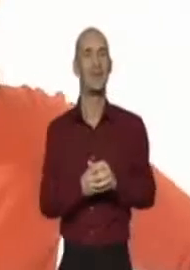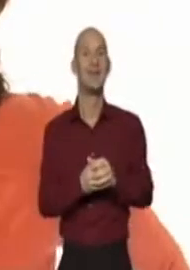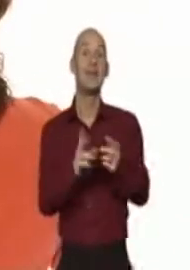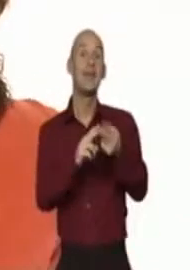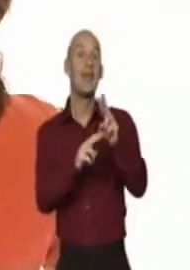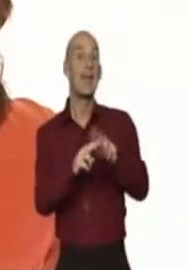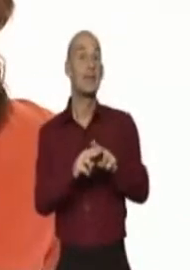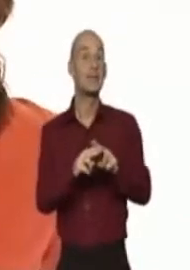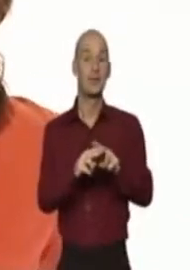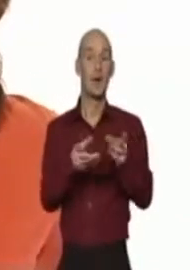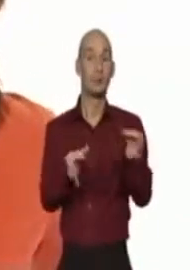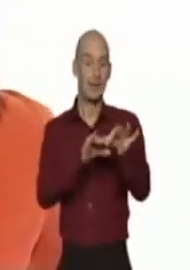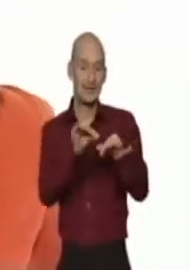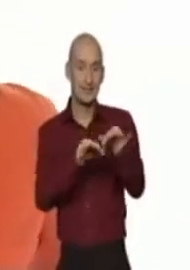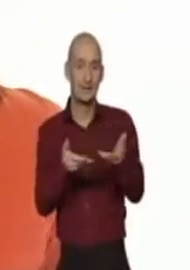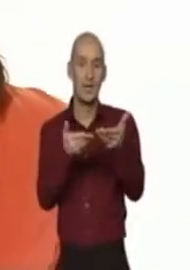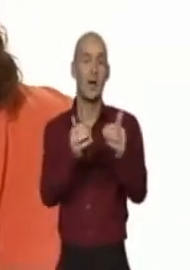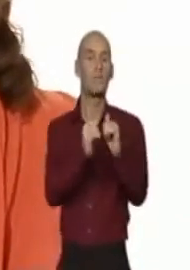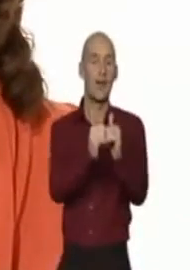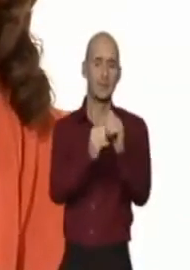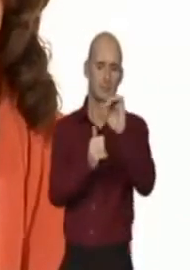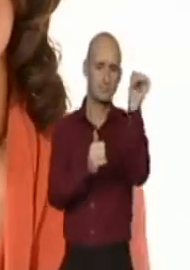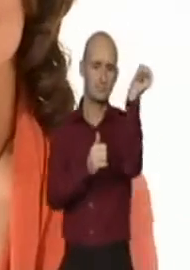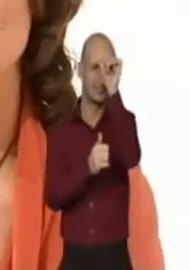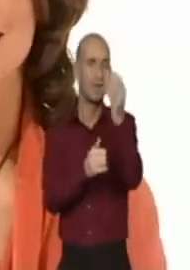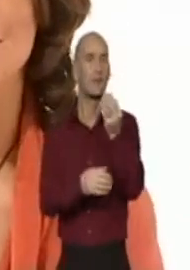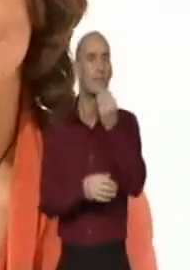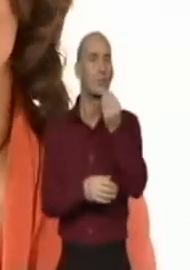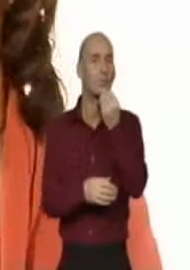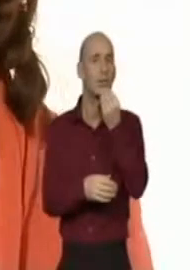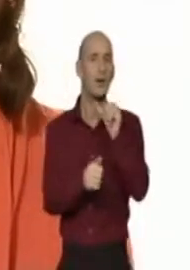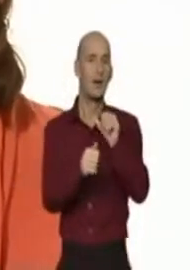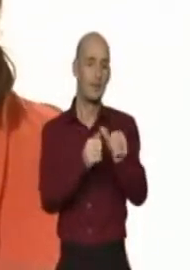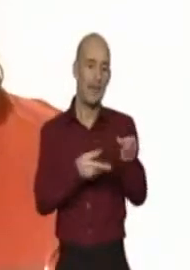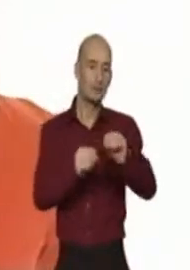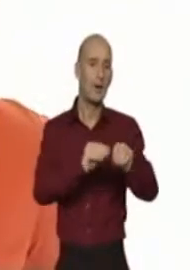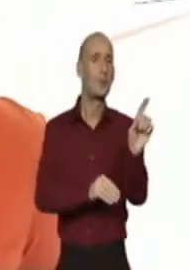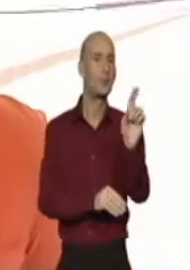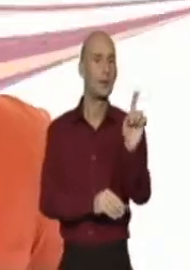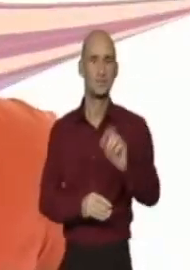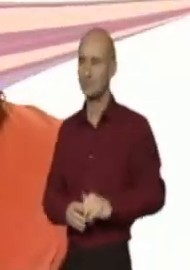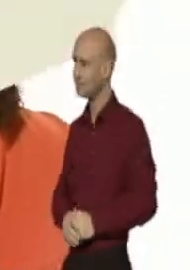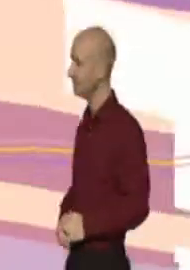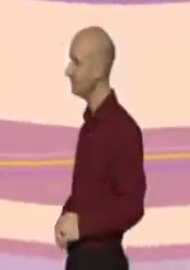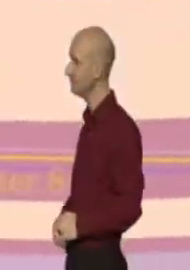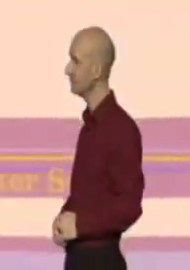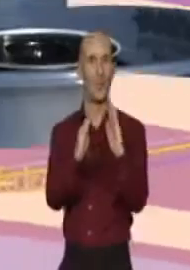Well, if you need to find a present for a friend who is a foodie, you could do worse than gift wrap one of these.